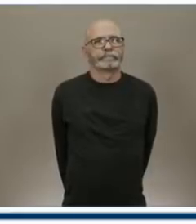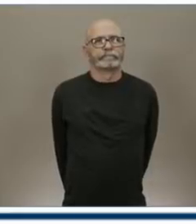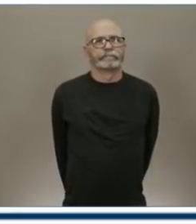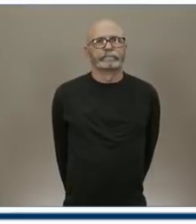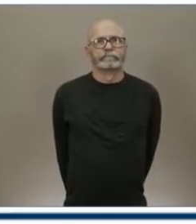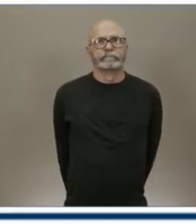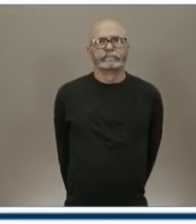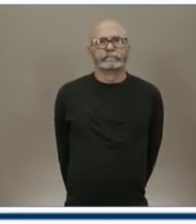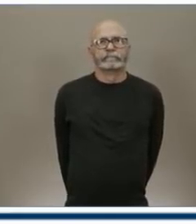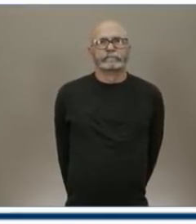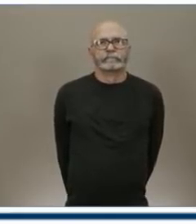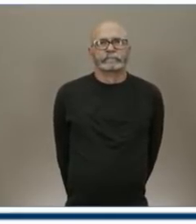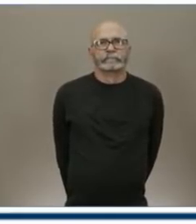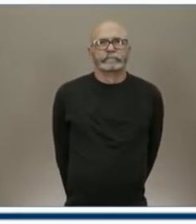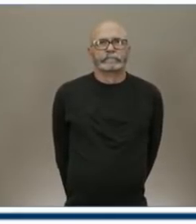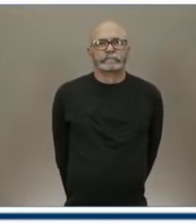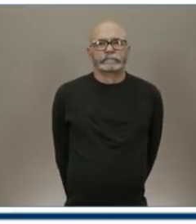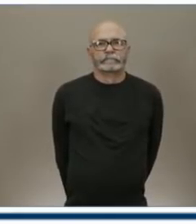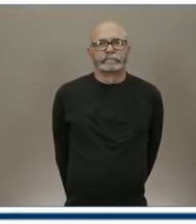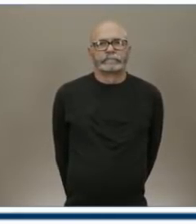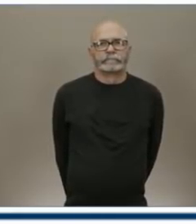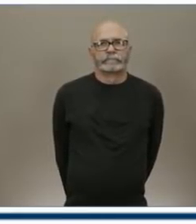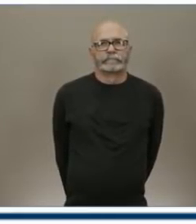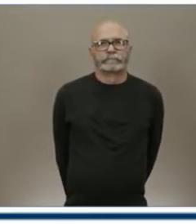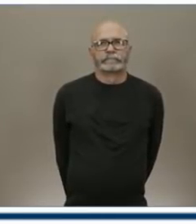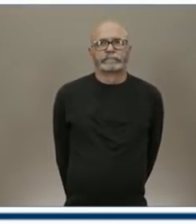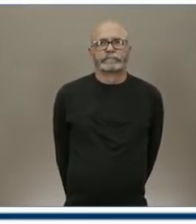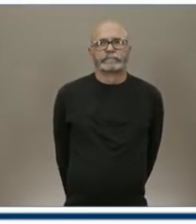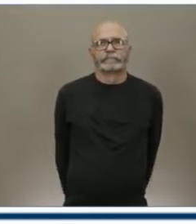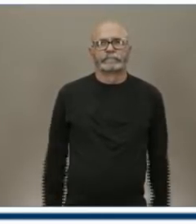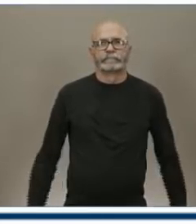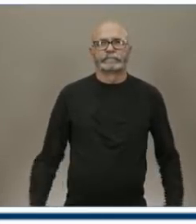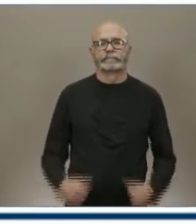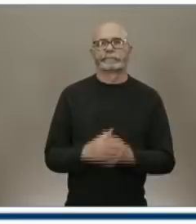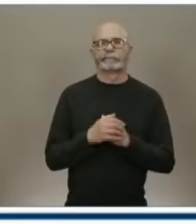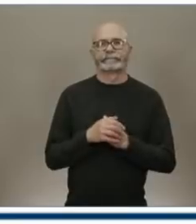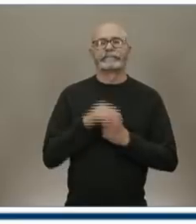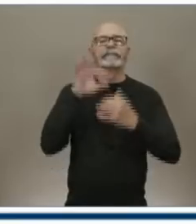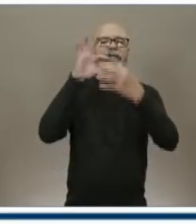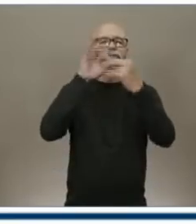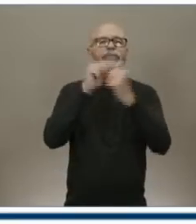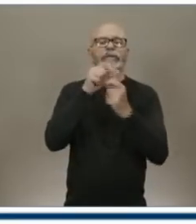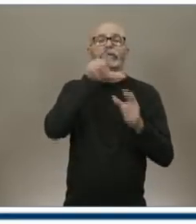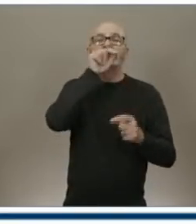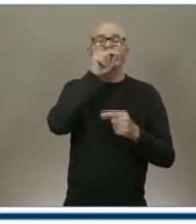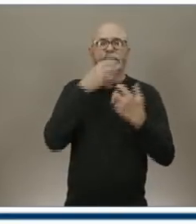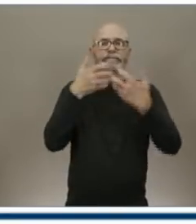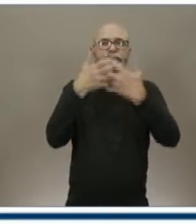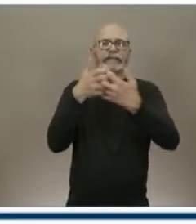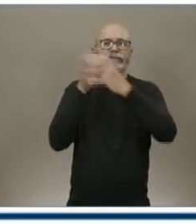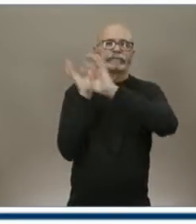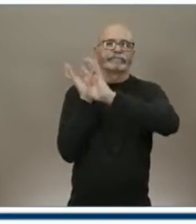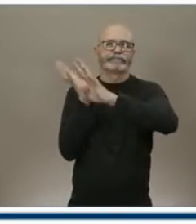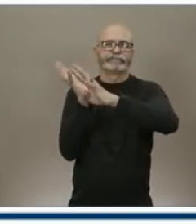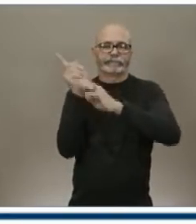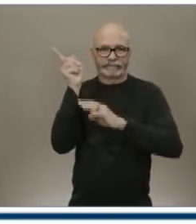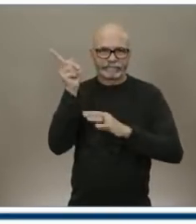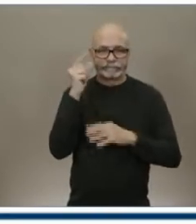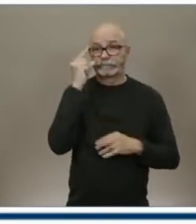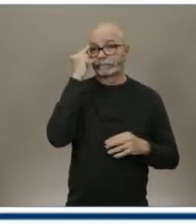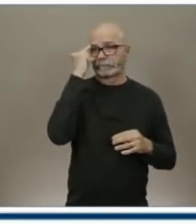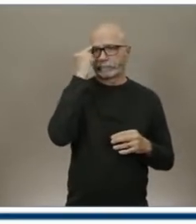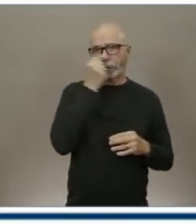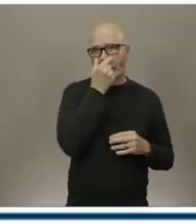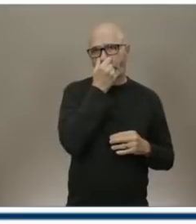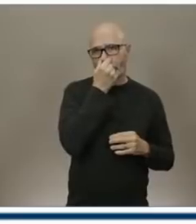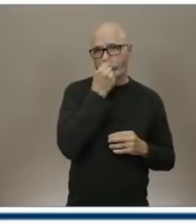only federally licensed chicken plant in the province. Well, obviously that's a concern. It's why we quickly have worked with public health.